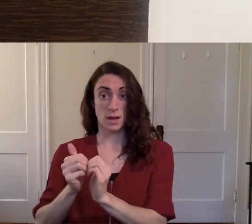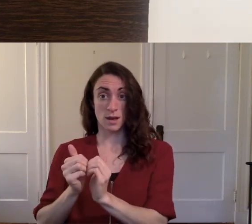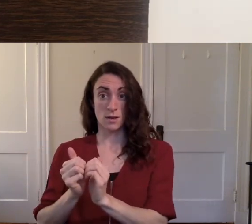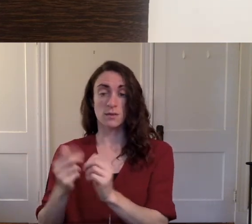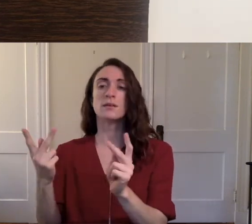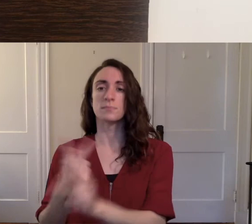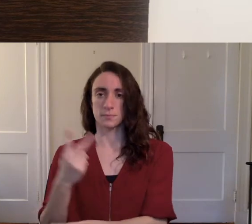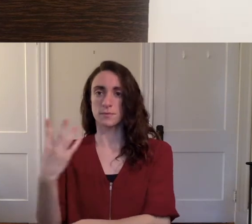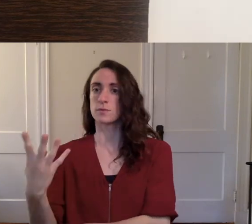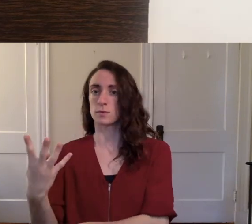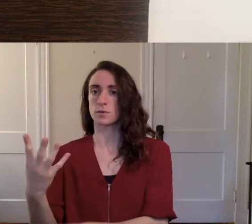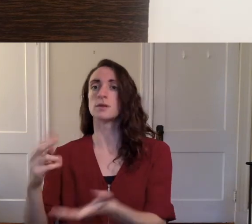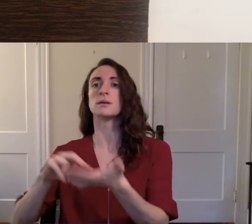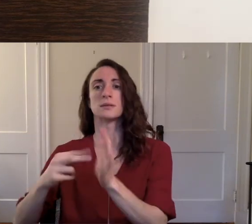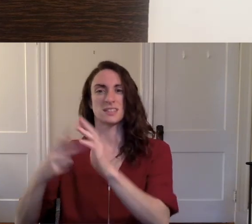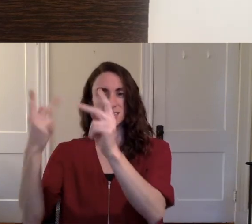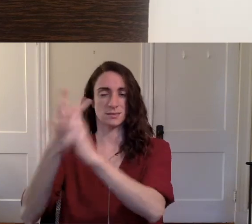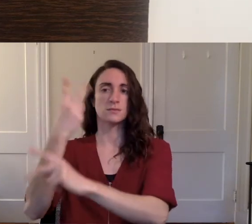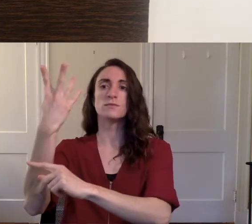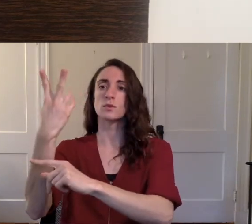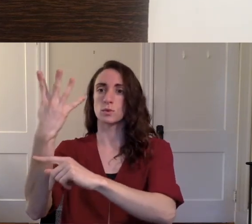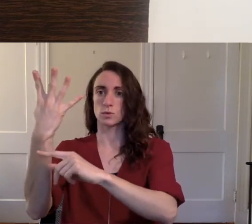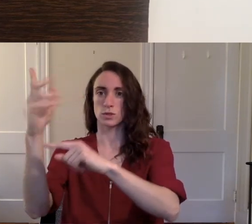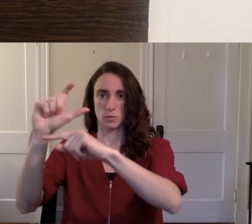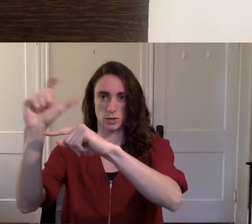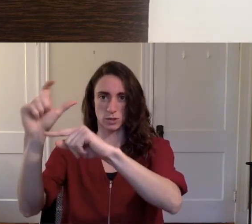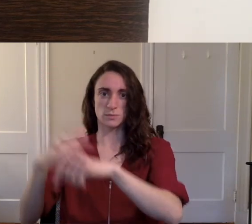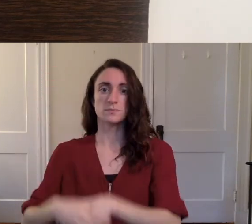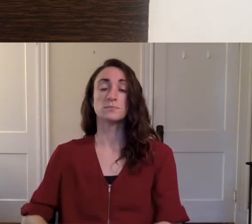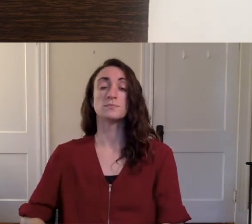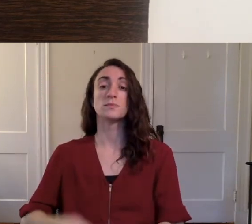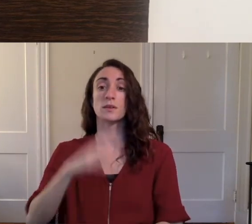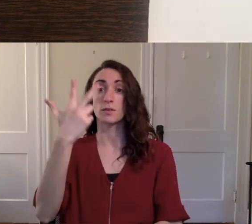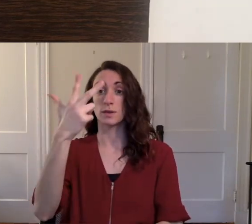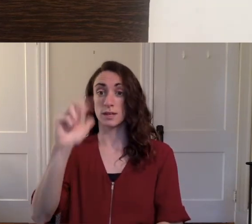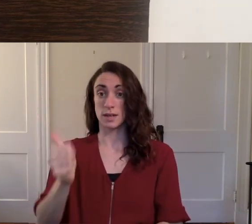40ths and 12 40ths.